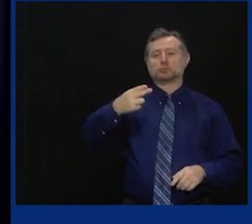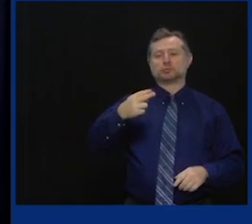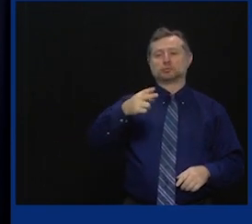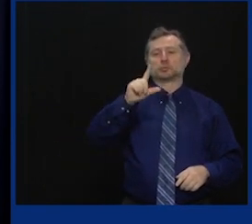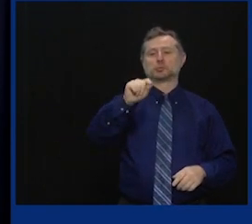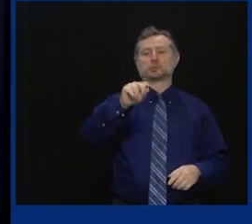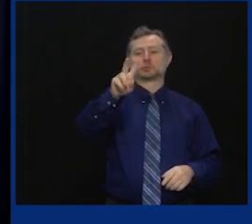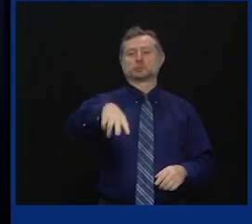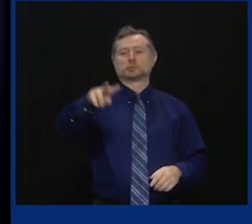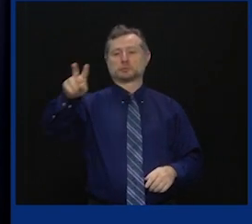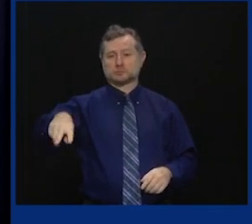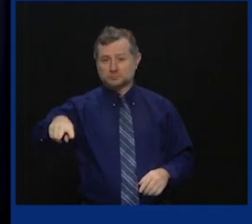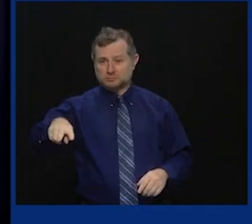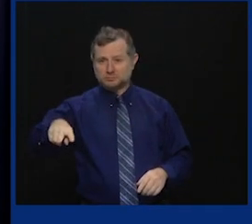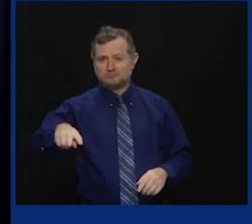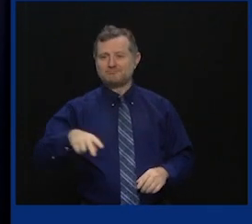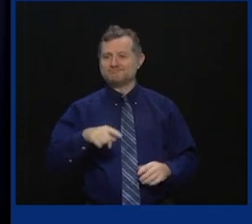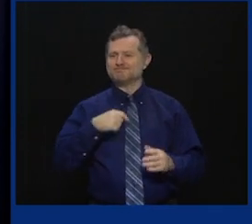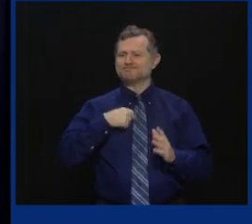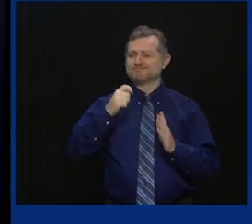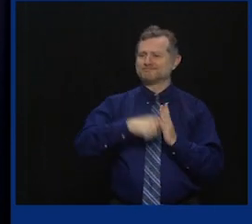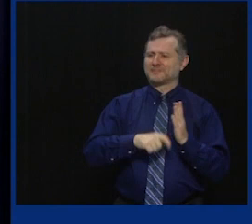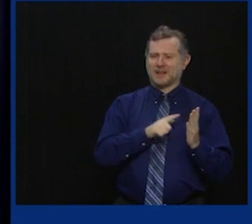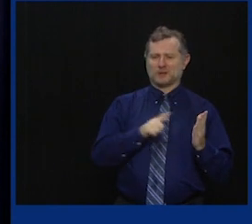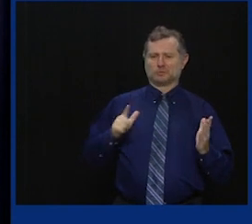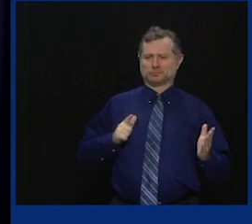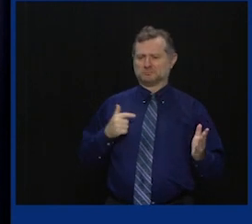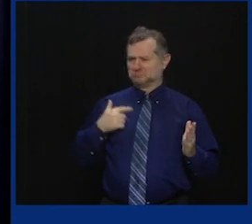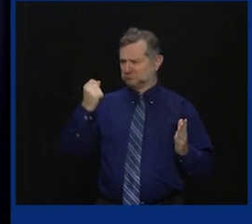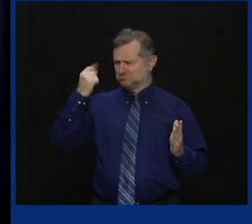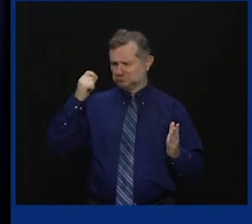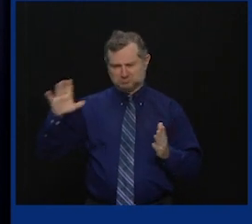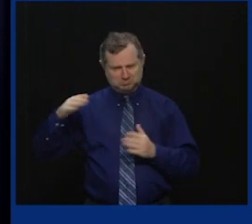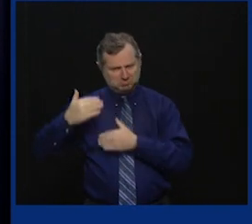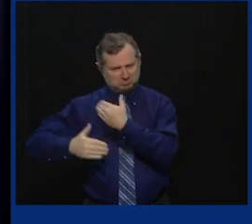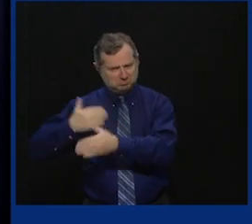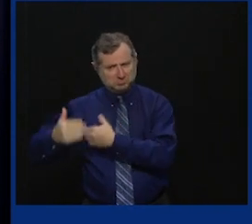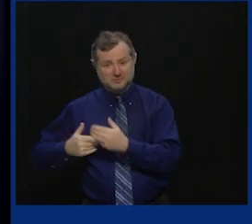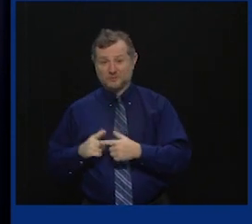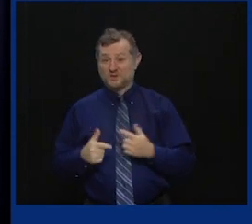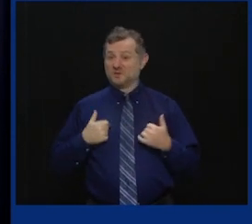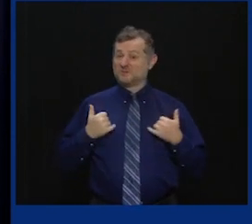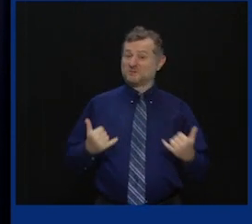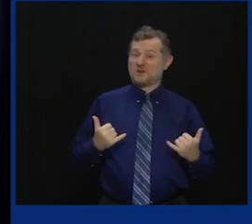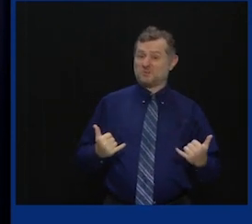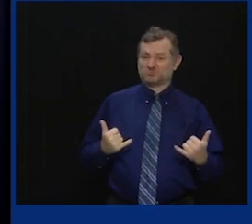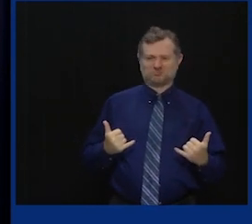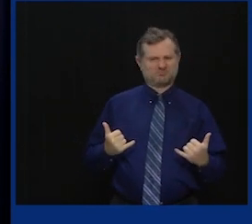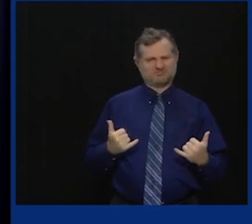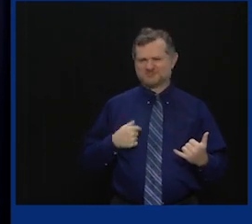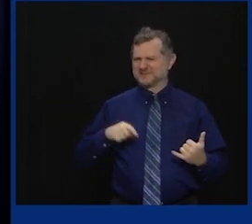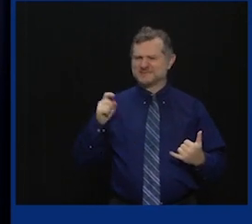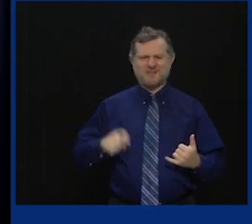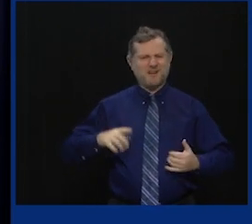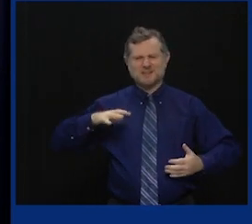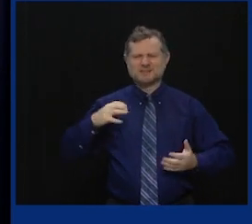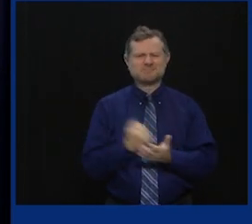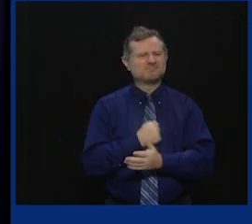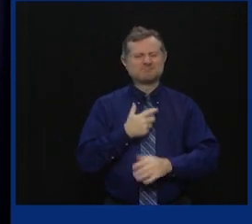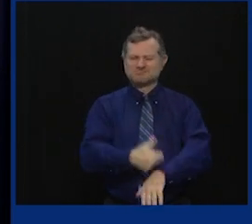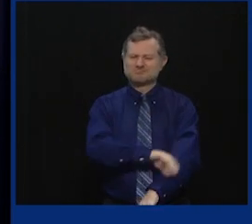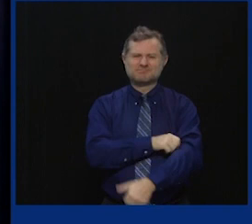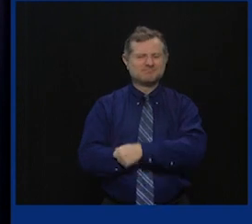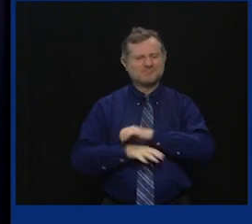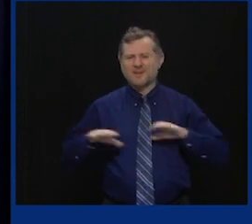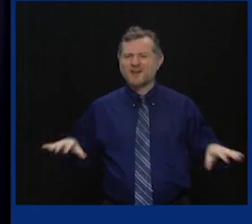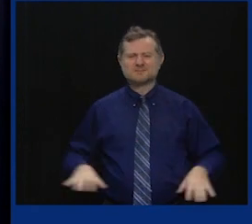that. But I believe that we also have to take some very swift action and take it right now. So the Board